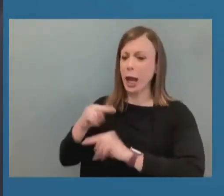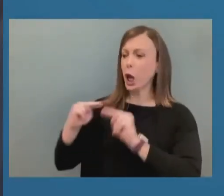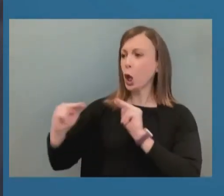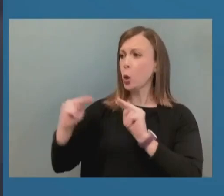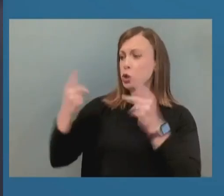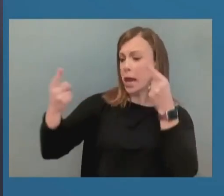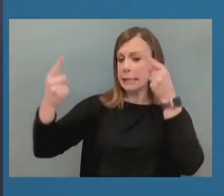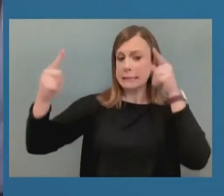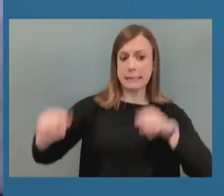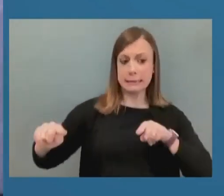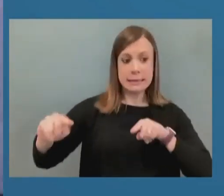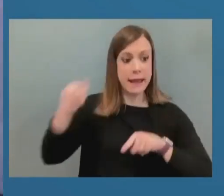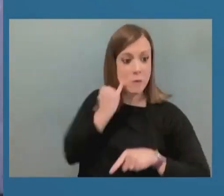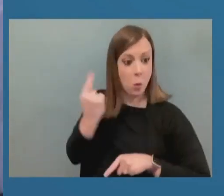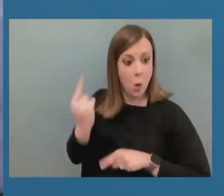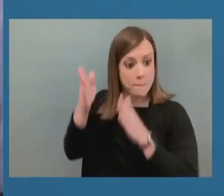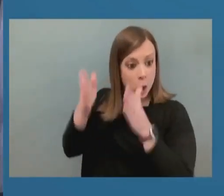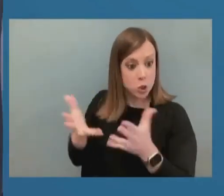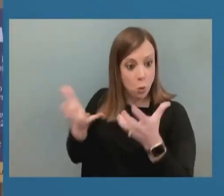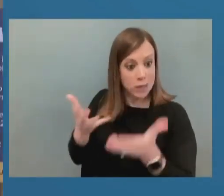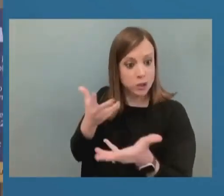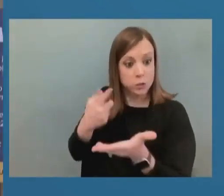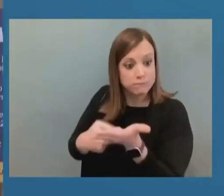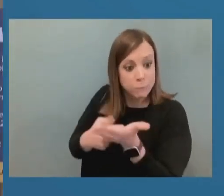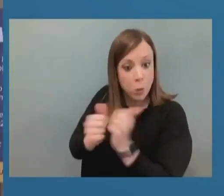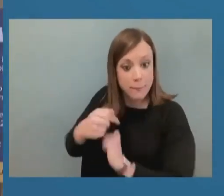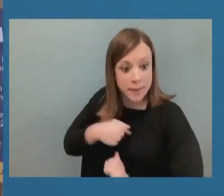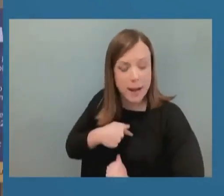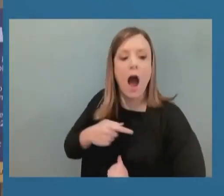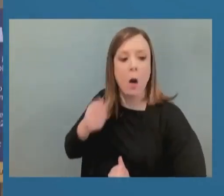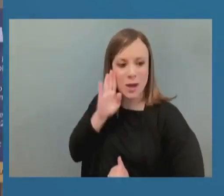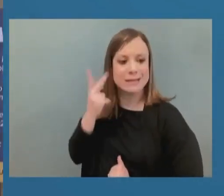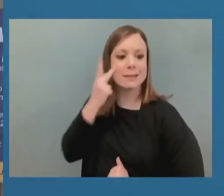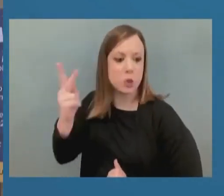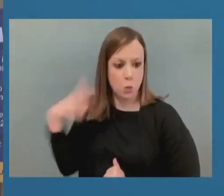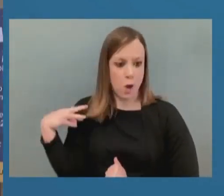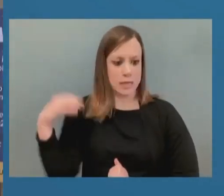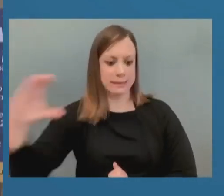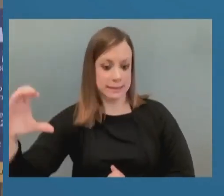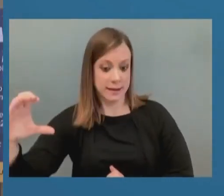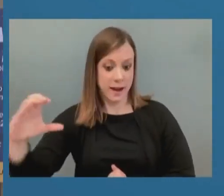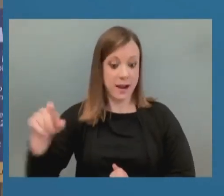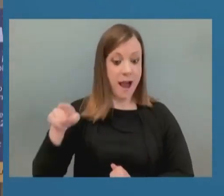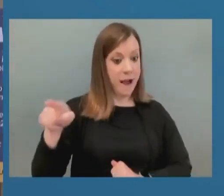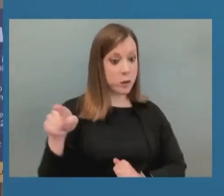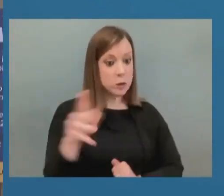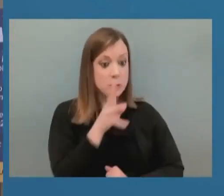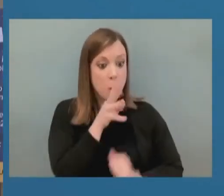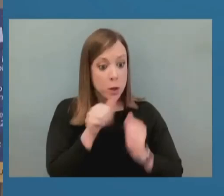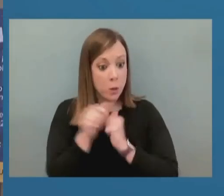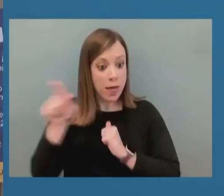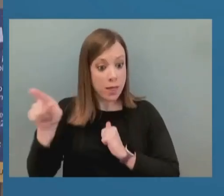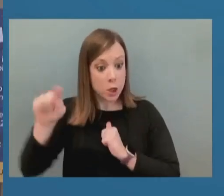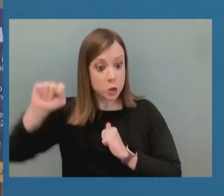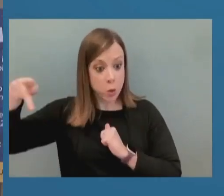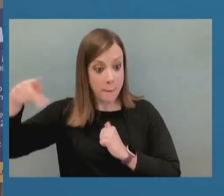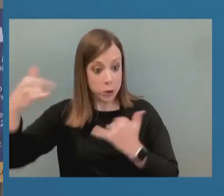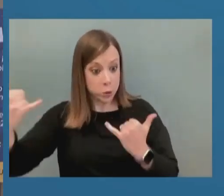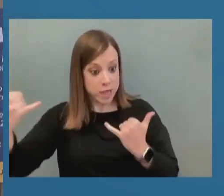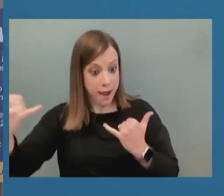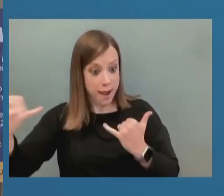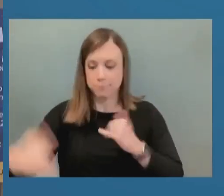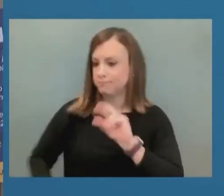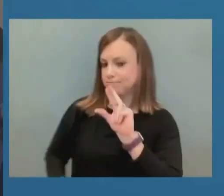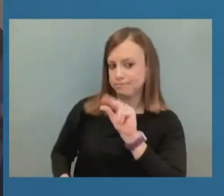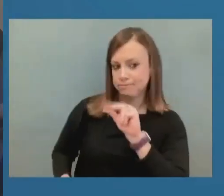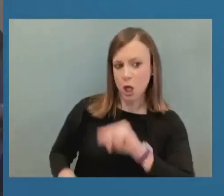see him in Washington. Governor, have you spoken to the president today since that letter came? Do you believe he's trying to, no. Do you believe he's trying to hurt New